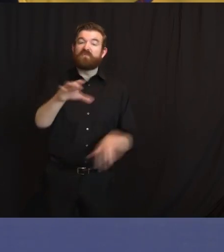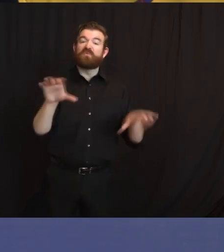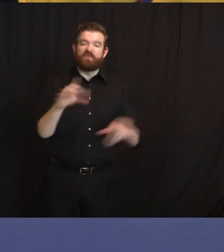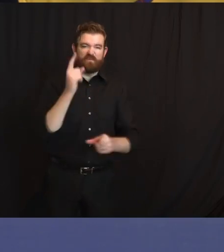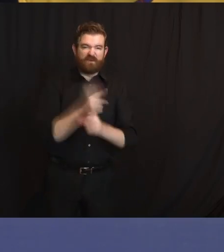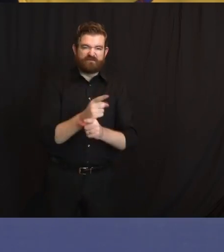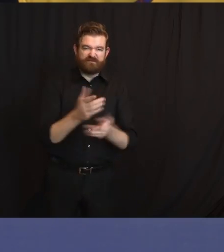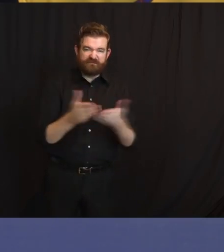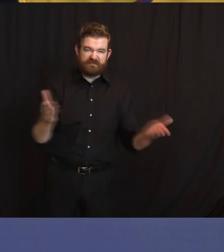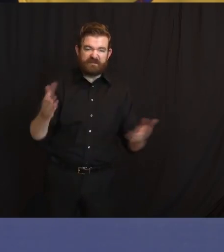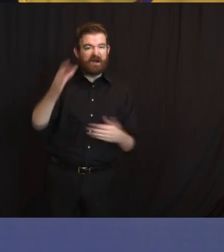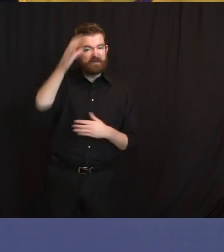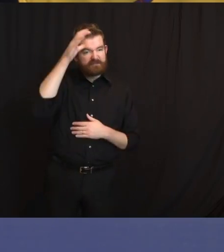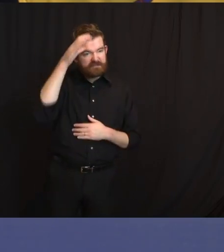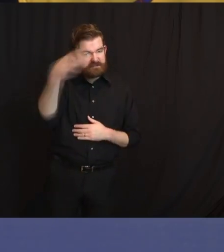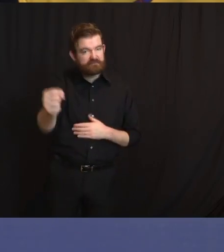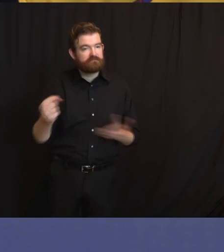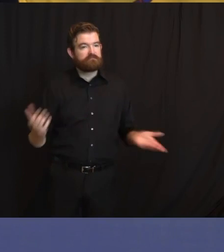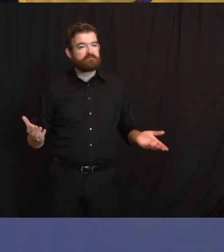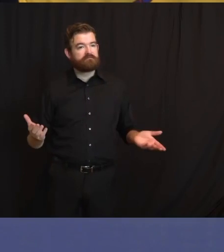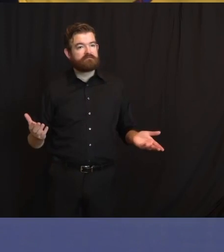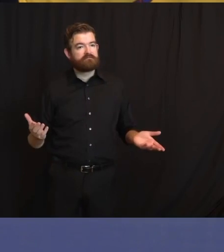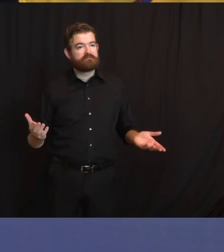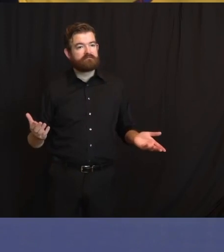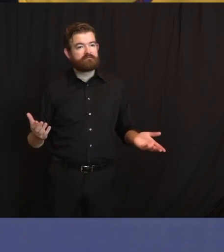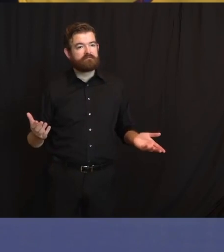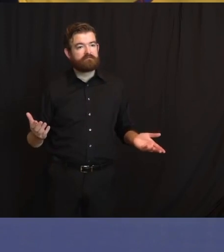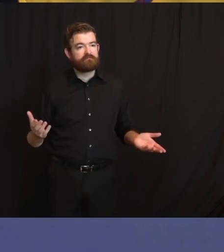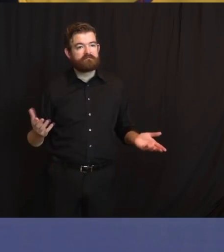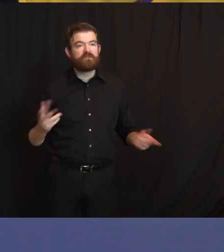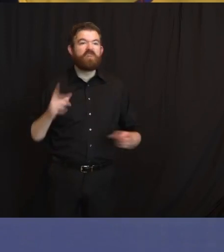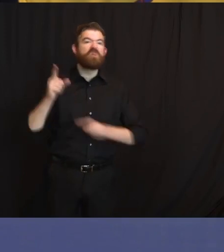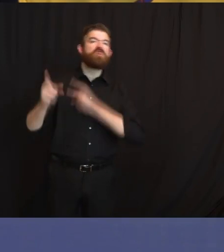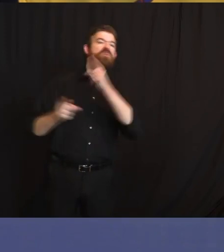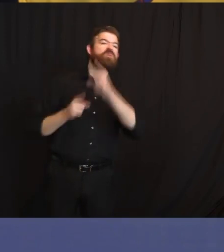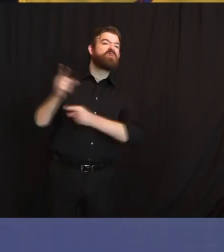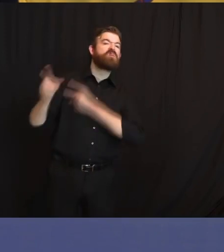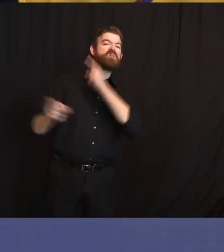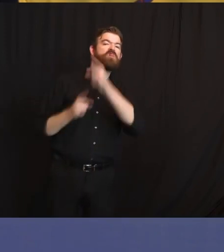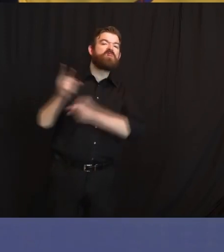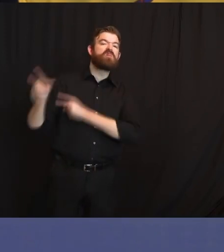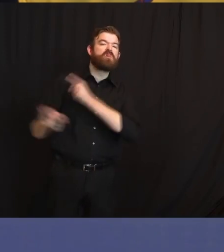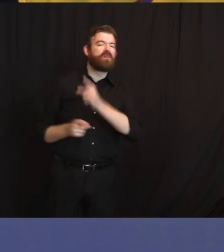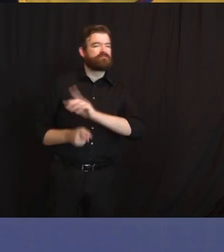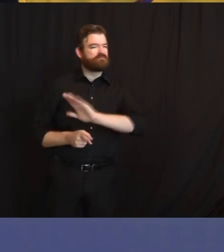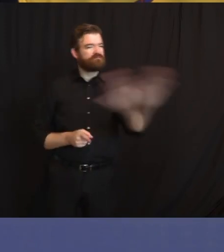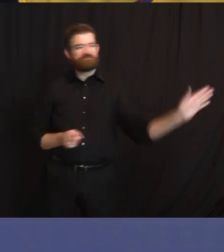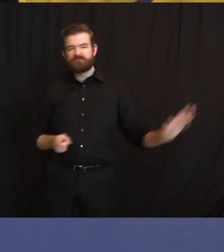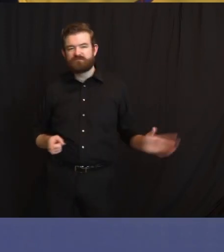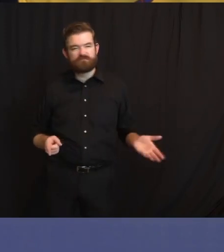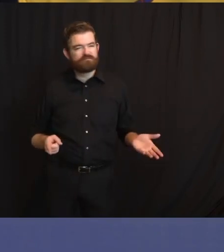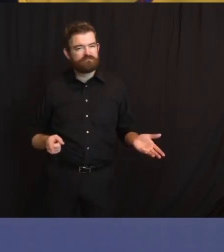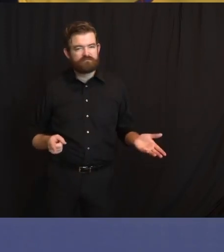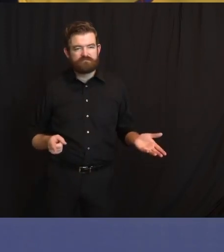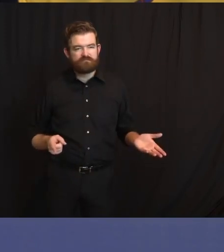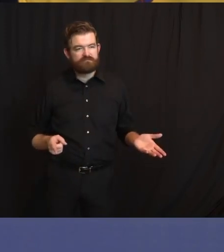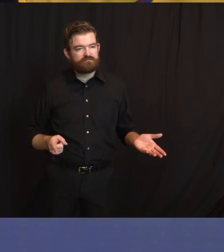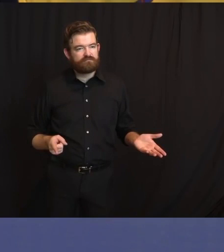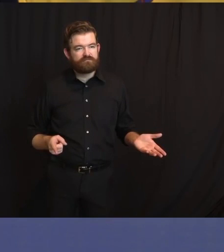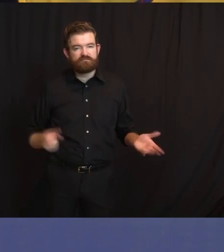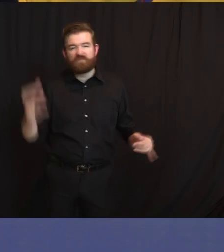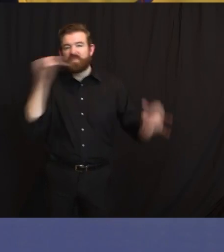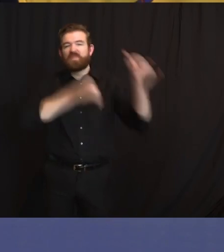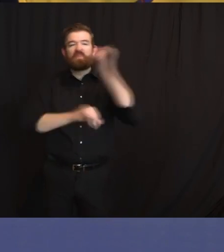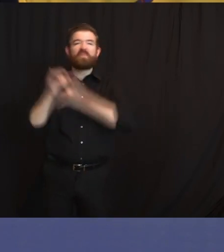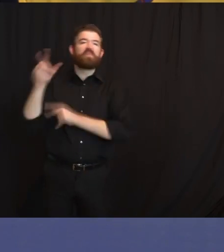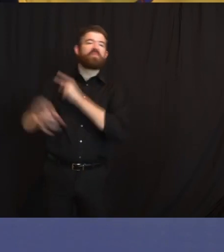So forget about the cheap shots. Don't do something if there's an implication, if there's an unintended